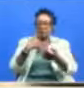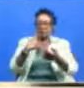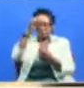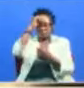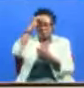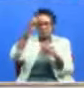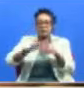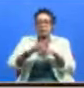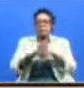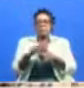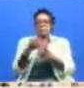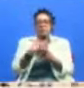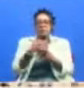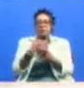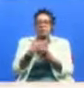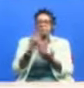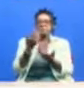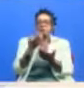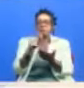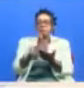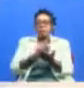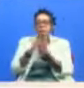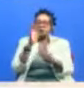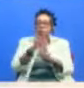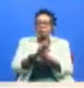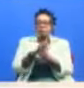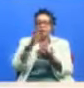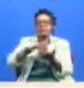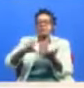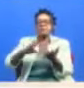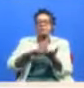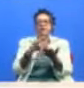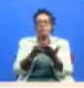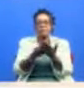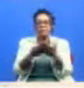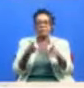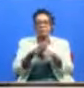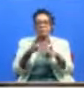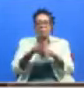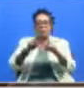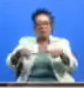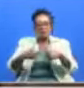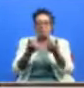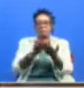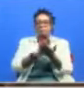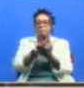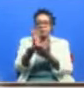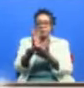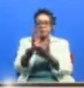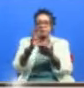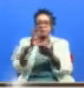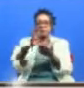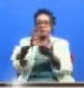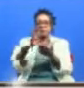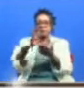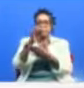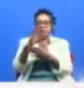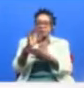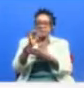still owes private media houses a lot in terms of advertisement revenue, and the claim that channeling ad revenues to